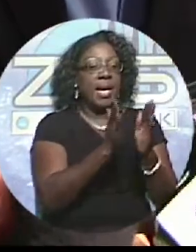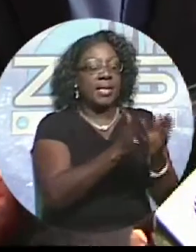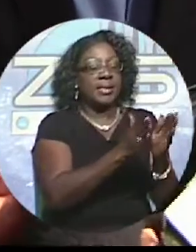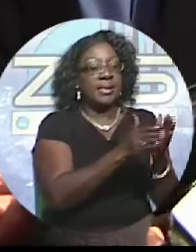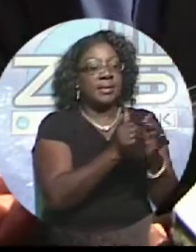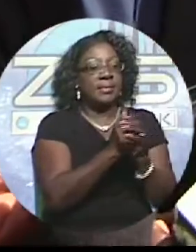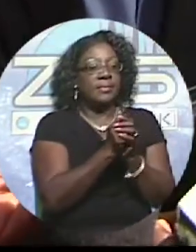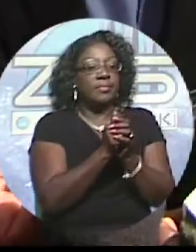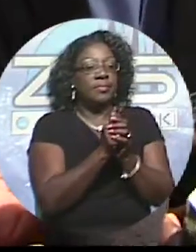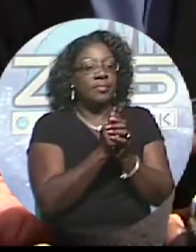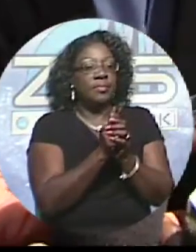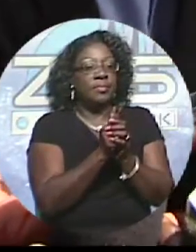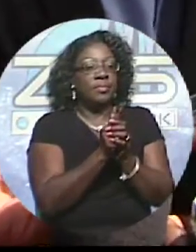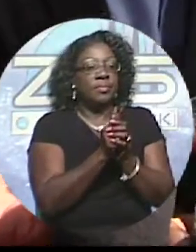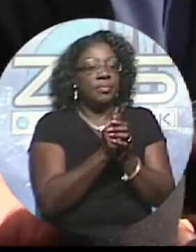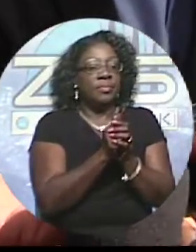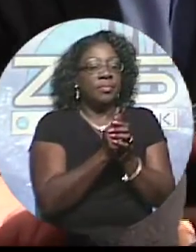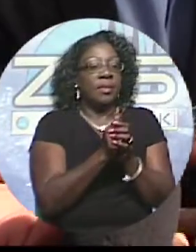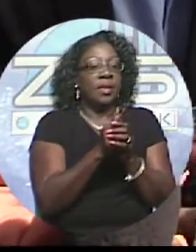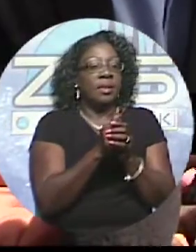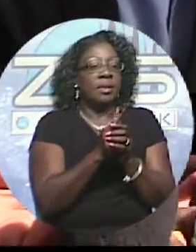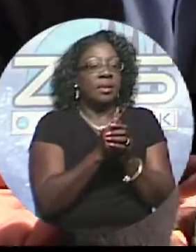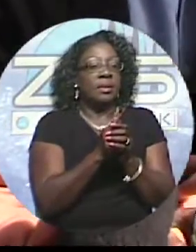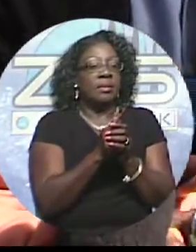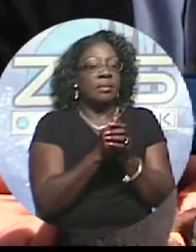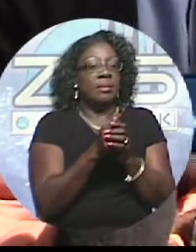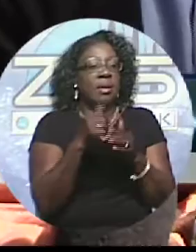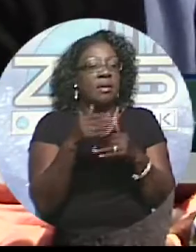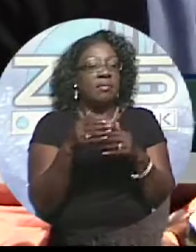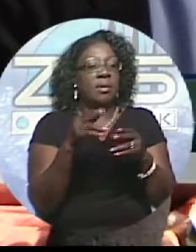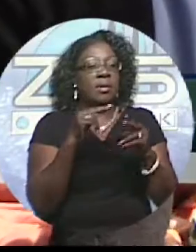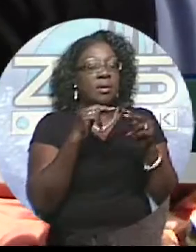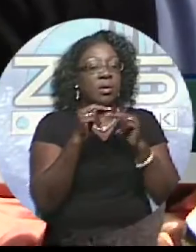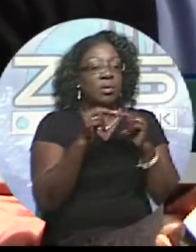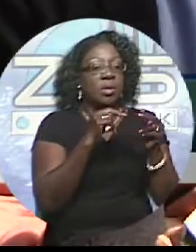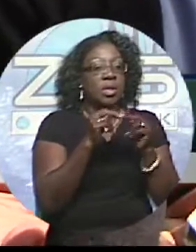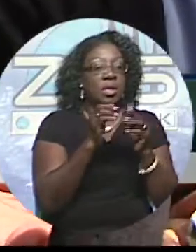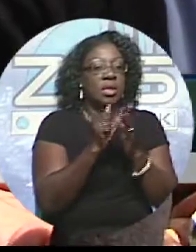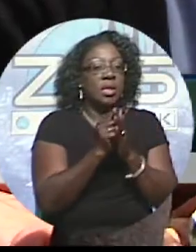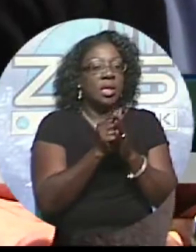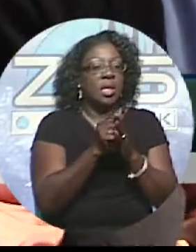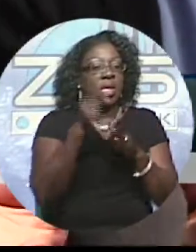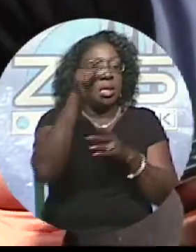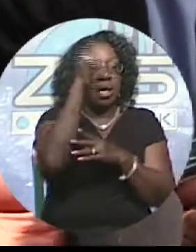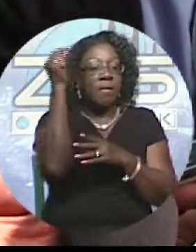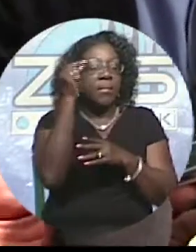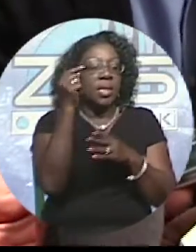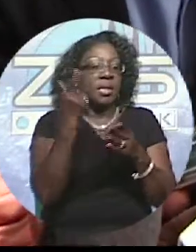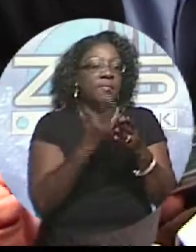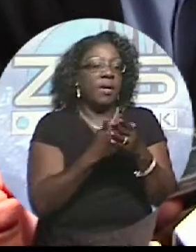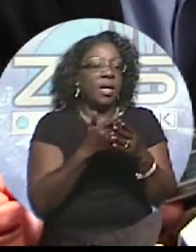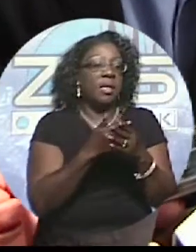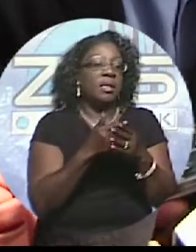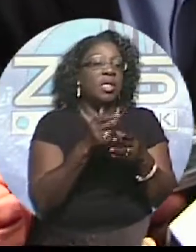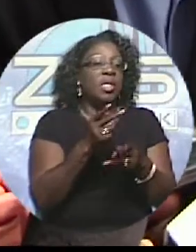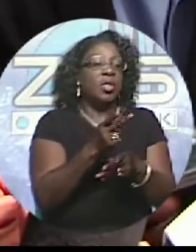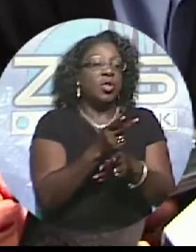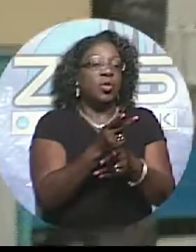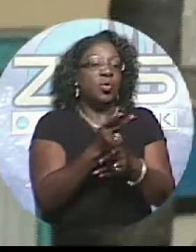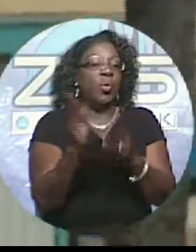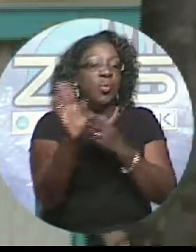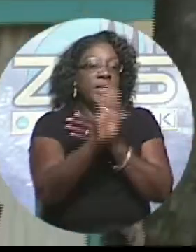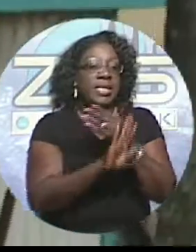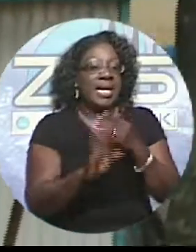the trump card? You don't enter negotiation with that in mind. Meanwhile, the government has filed a writ on Baha to